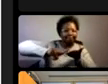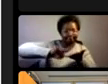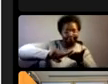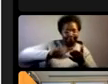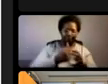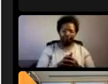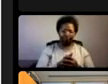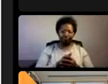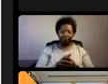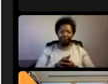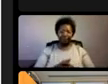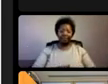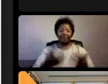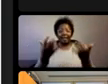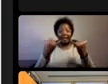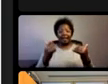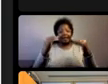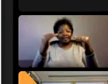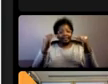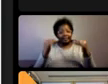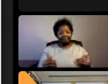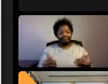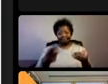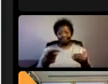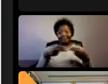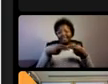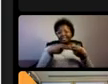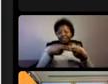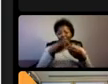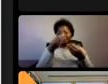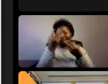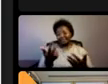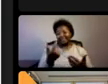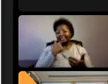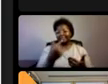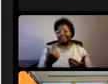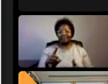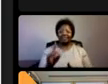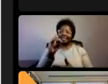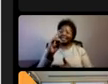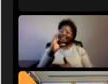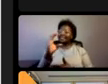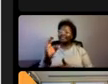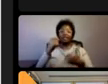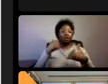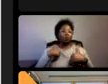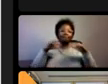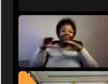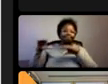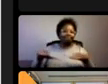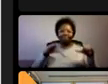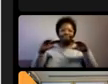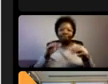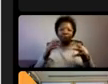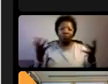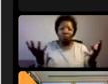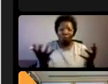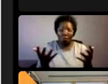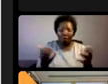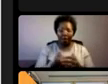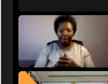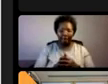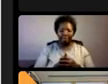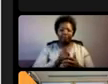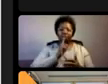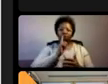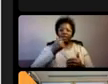So in this policy, what DC has done is actually been that